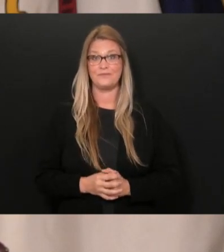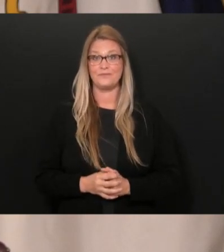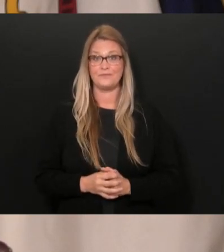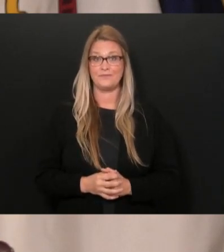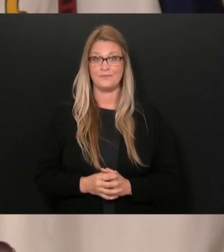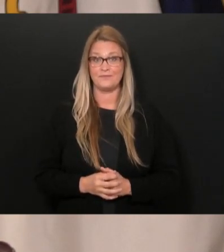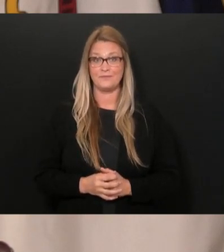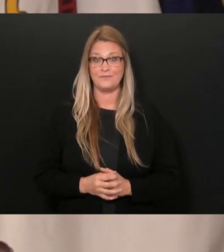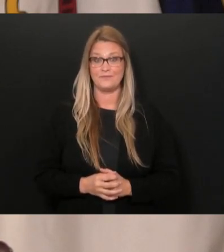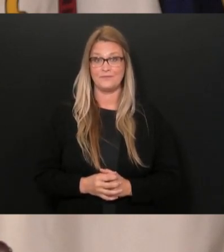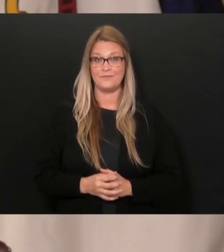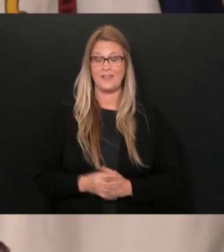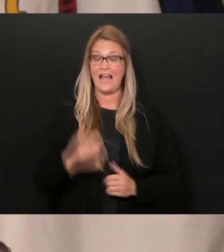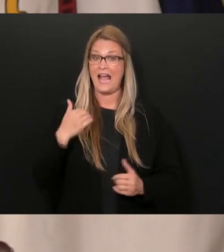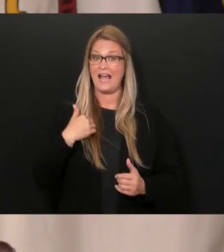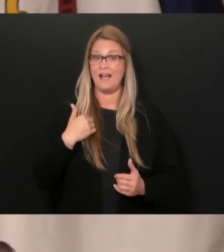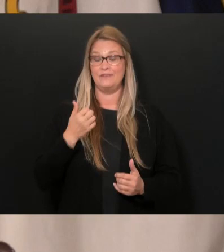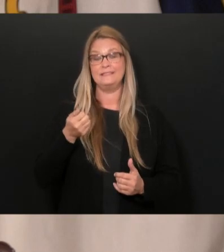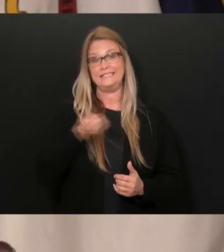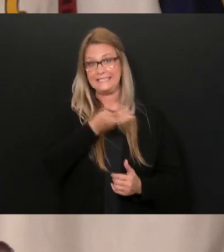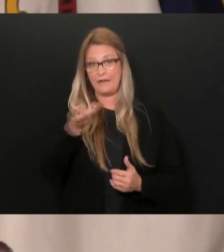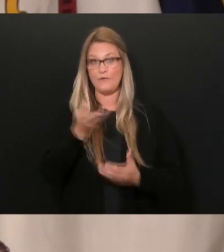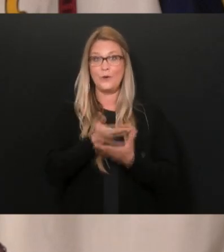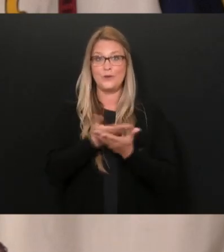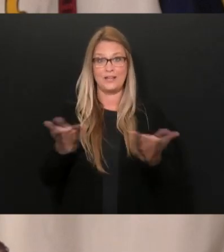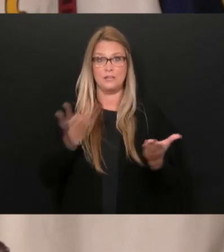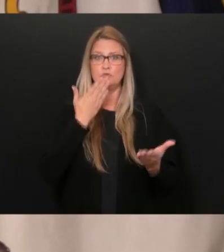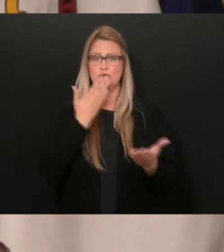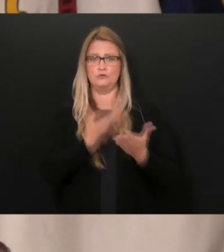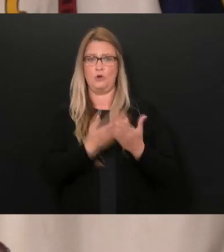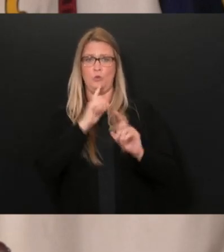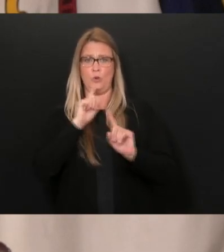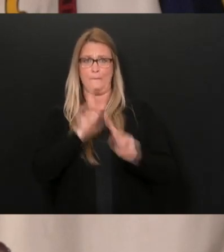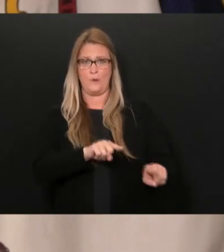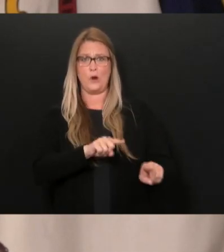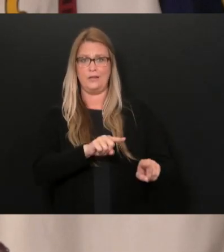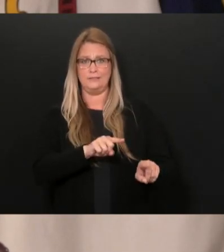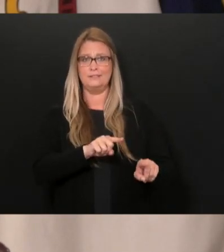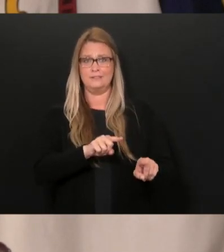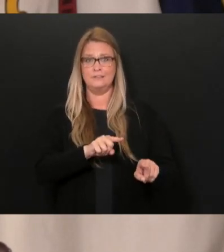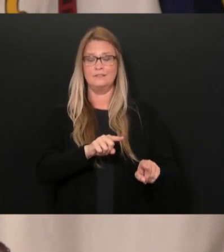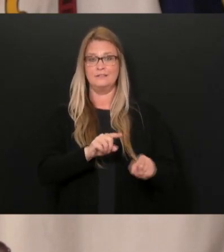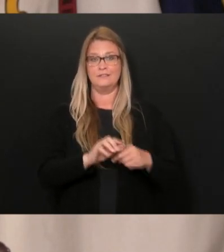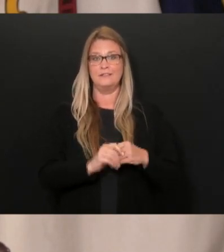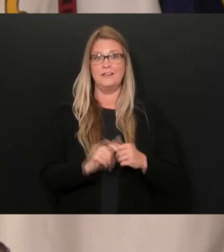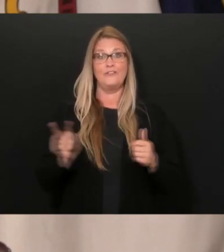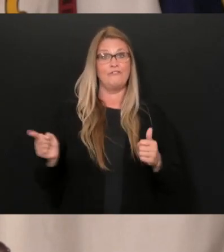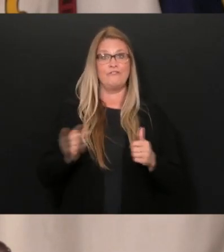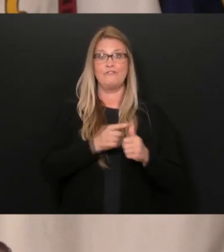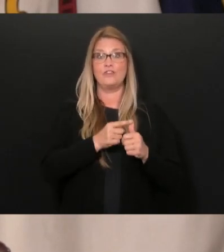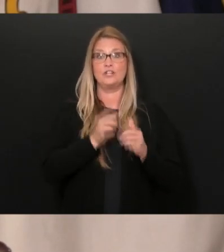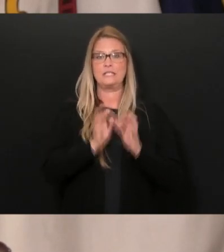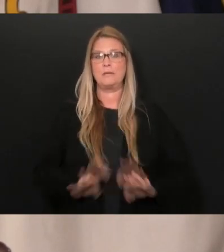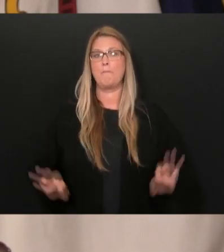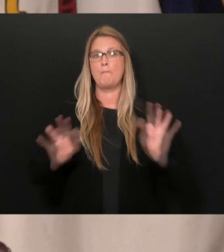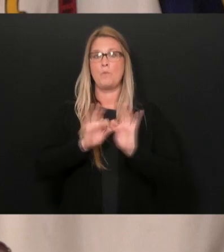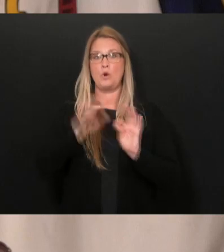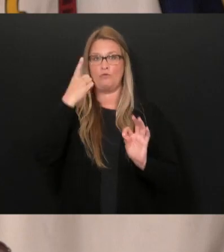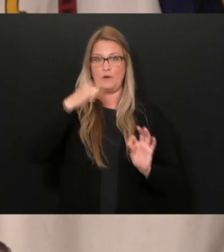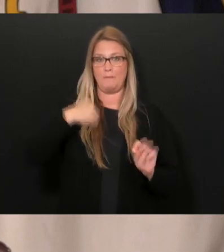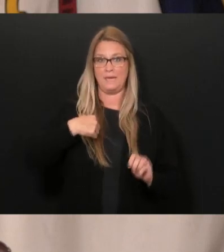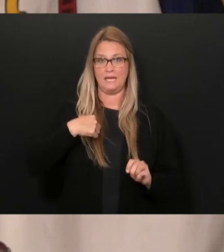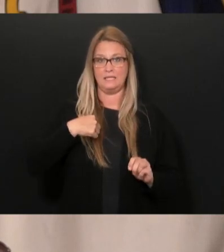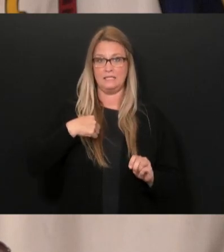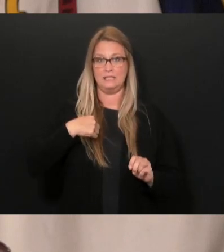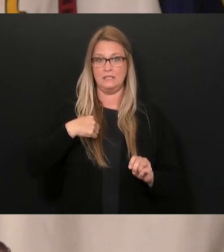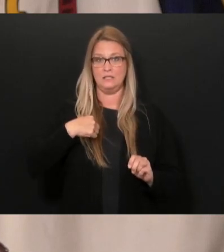thing to report. Well, I hope several things, but the first thing that's the most important to me is we've